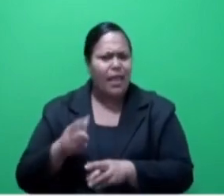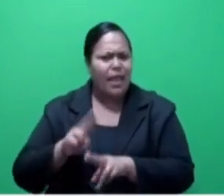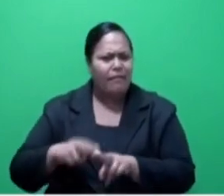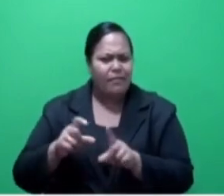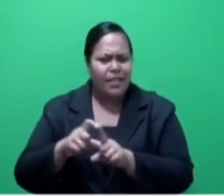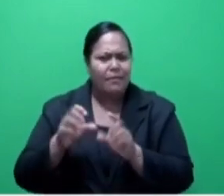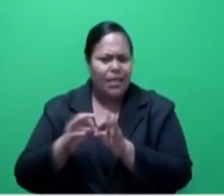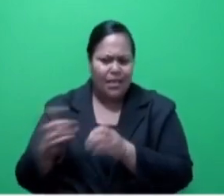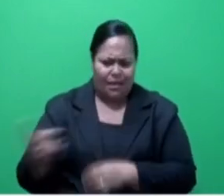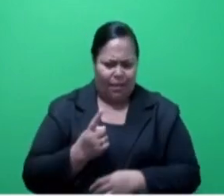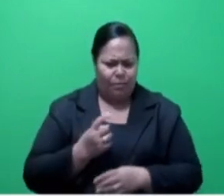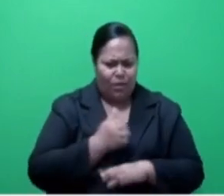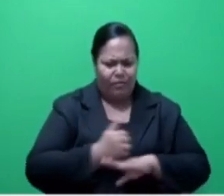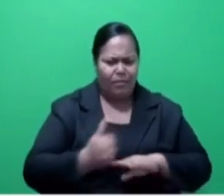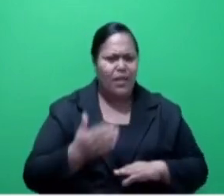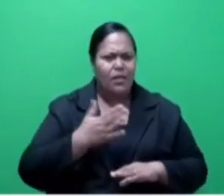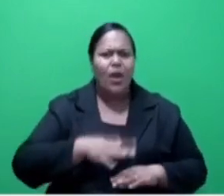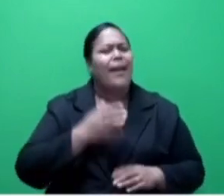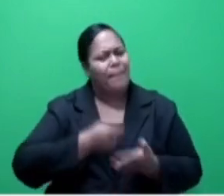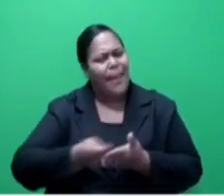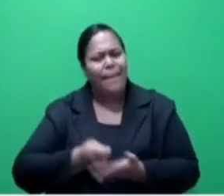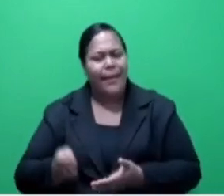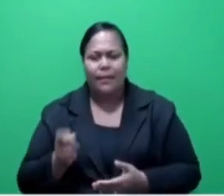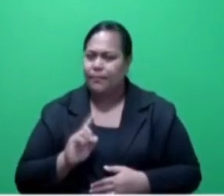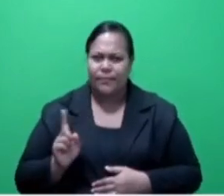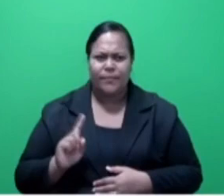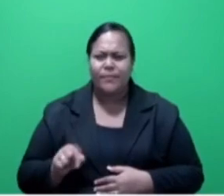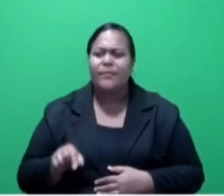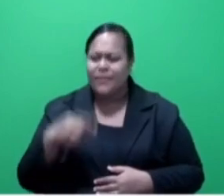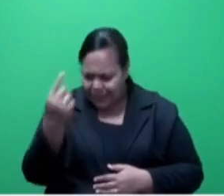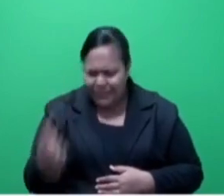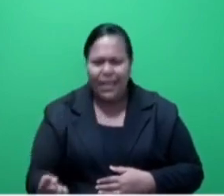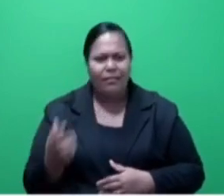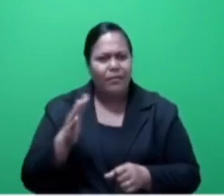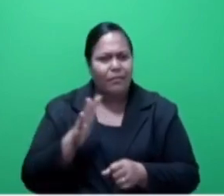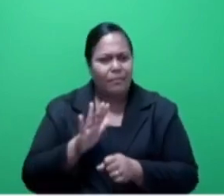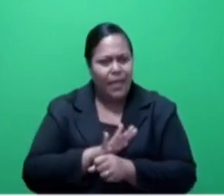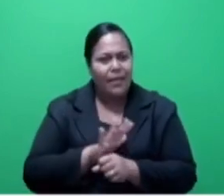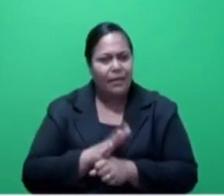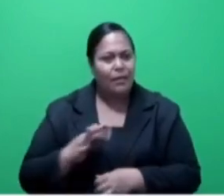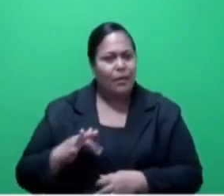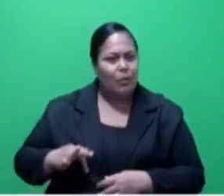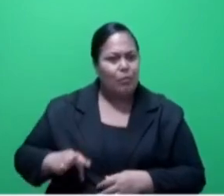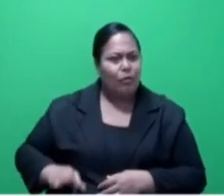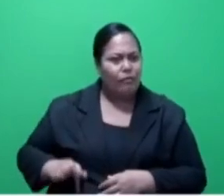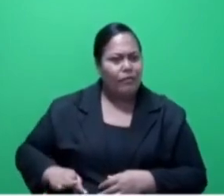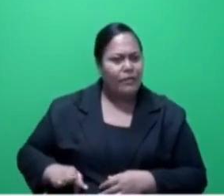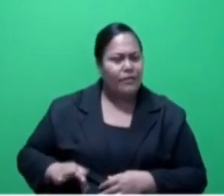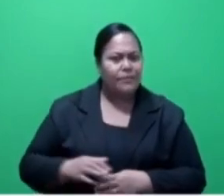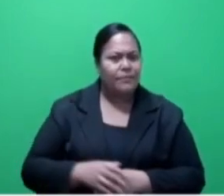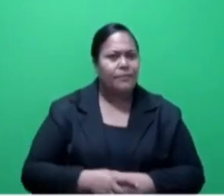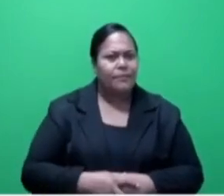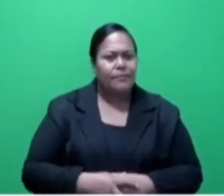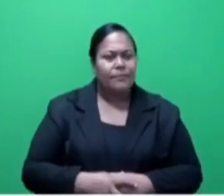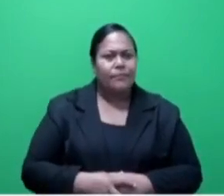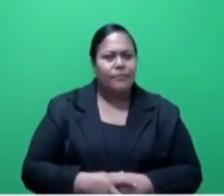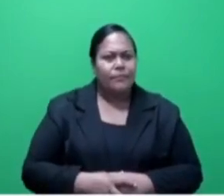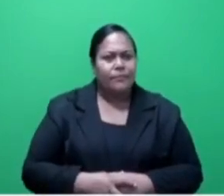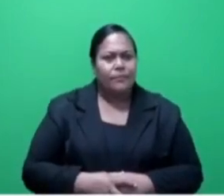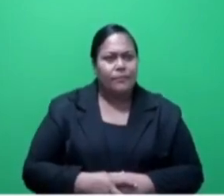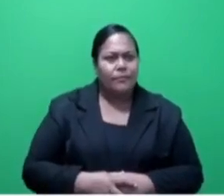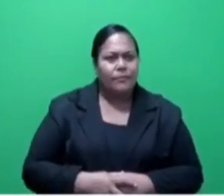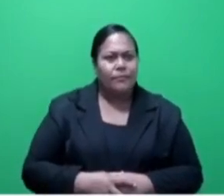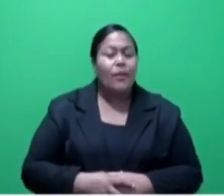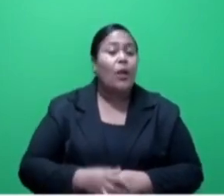when MCOL went belly up, this is the great supermarket chain that's going to be set up. Even when FDB facilitated